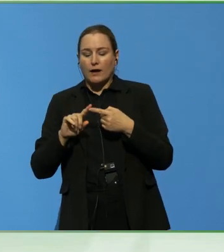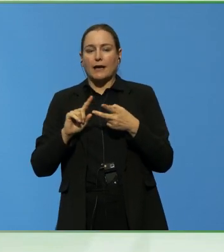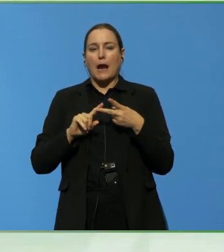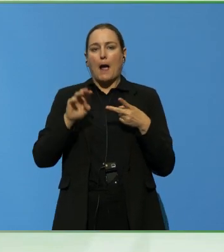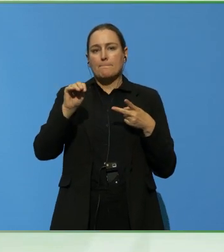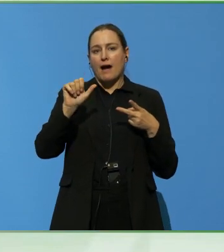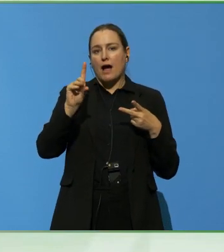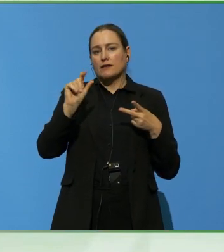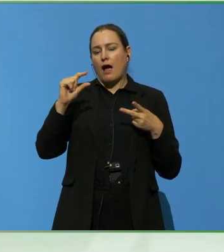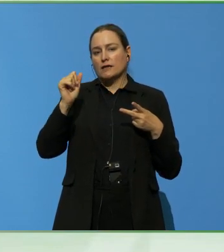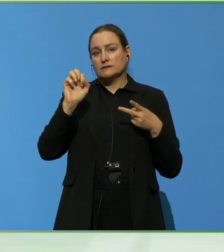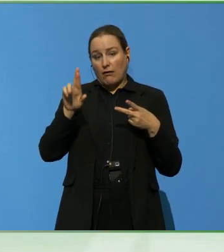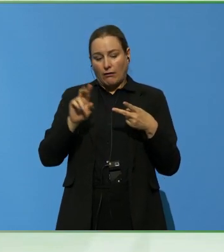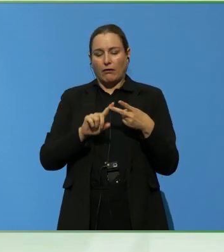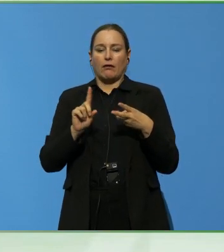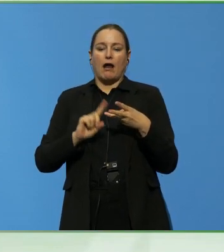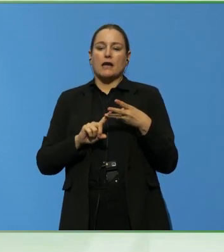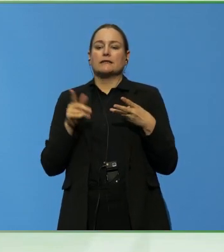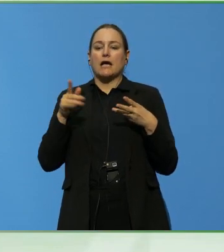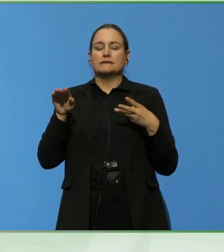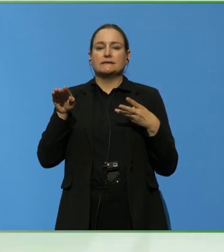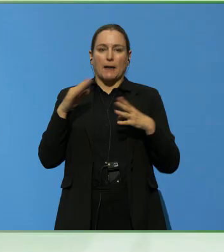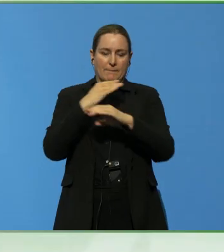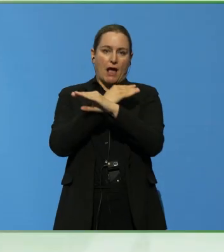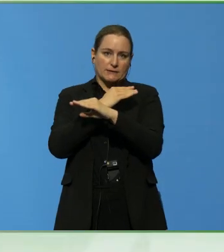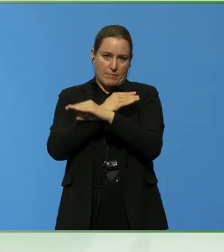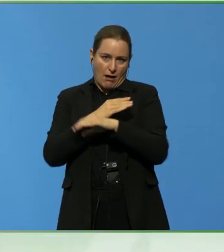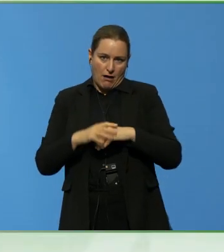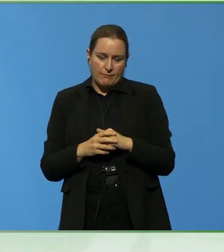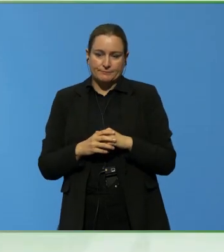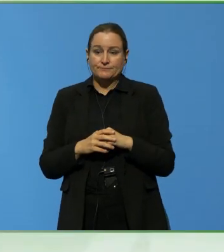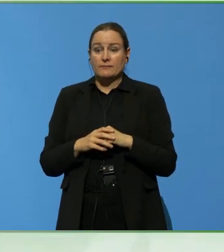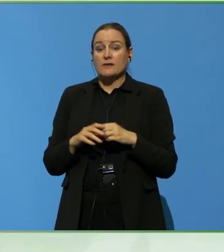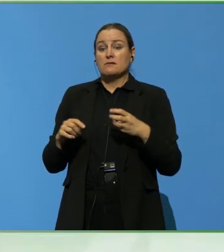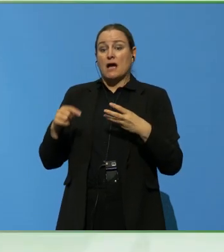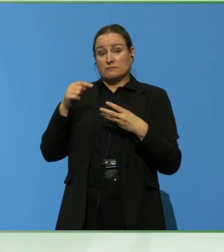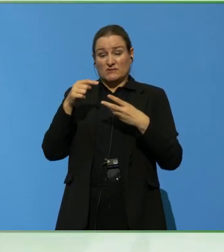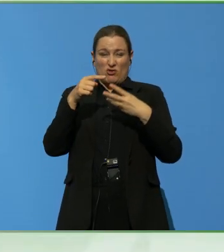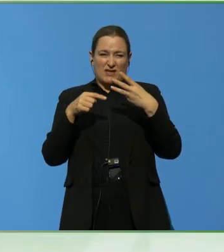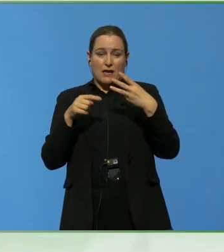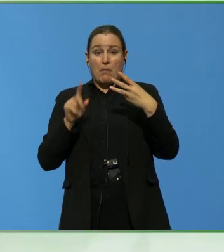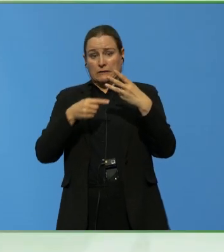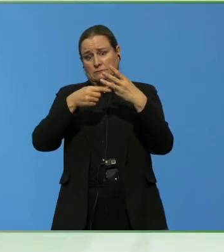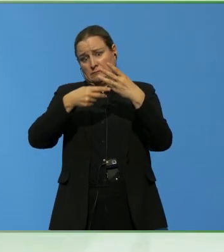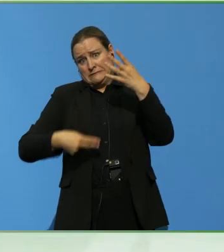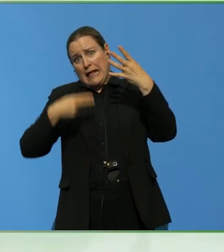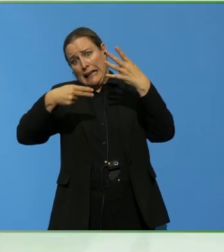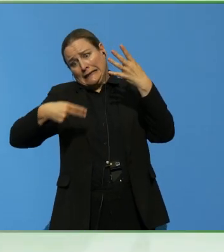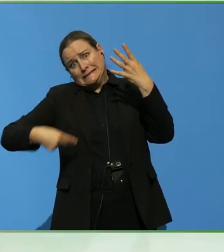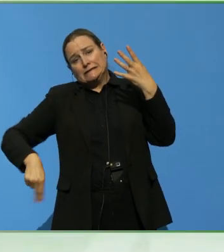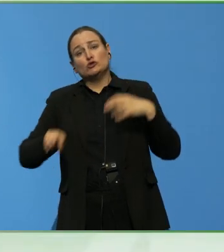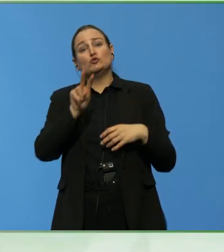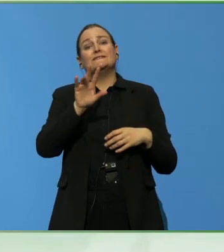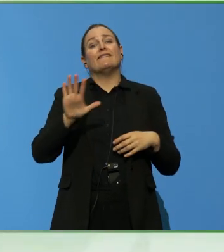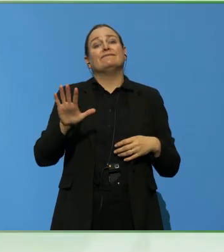Madagascar, and Zambia. But we have a list of 25 countries that wish to localize